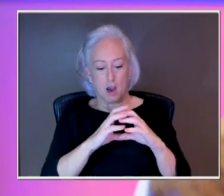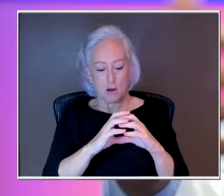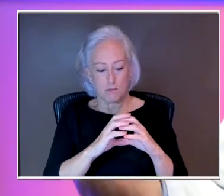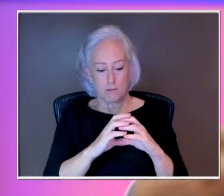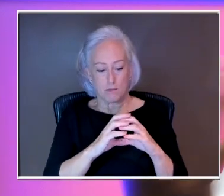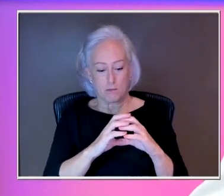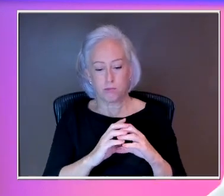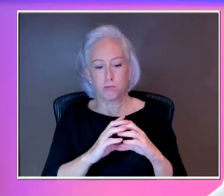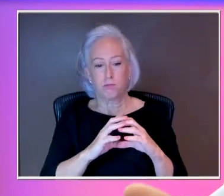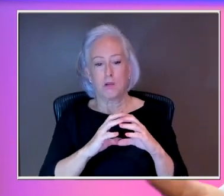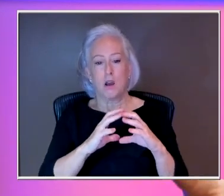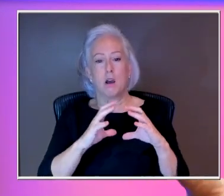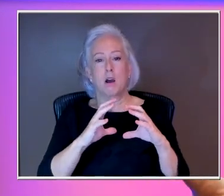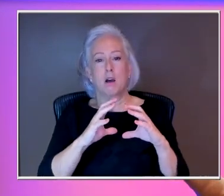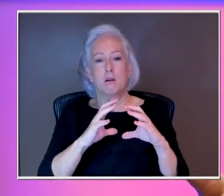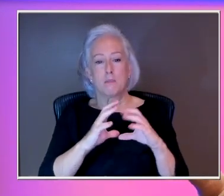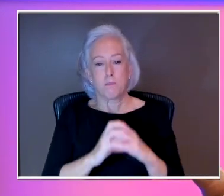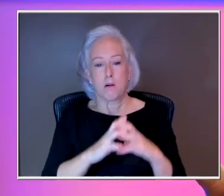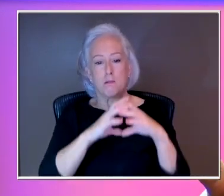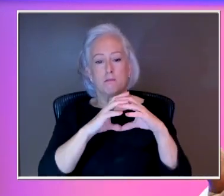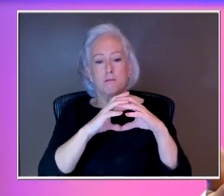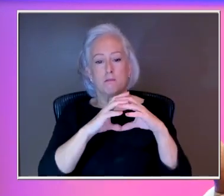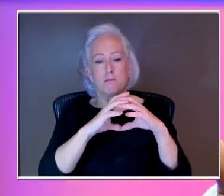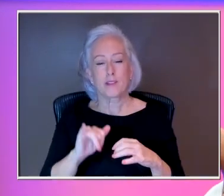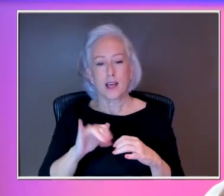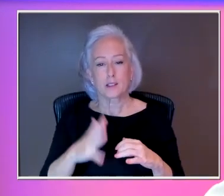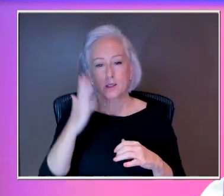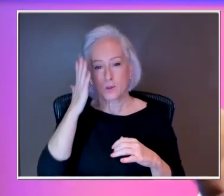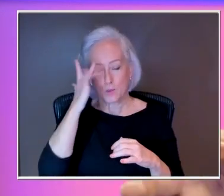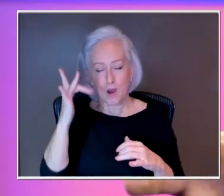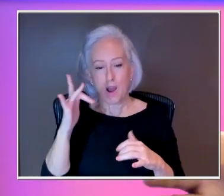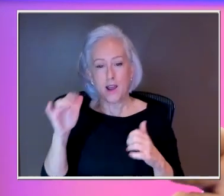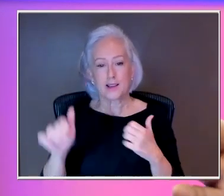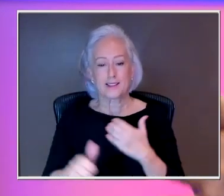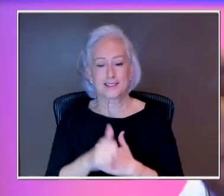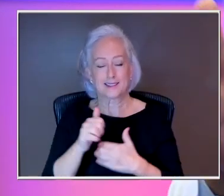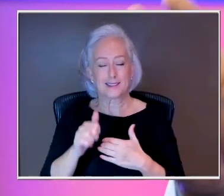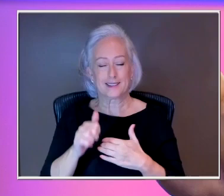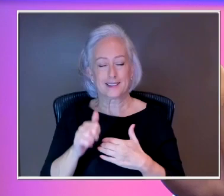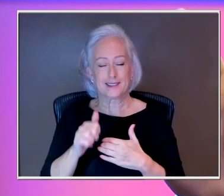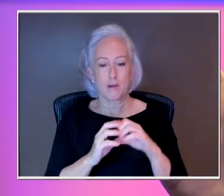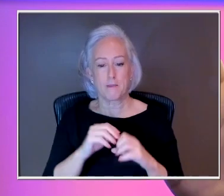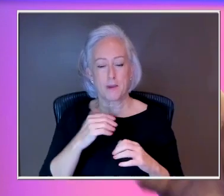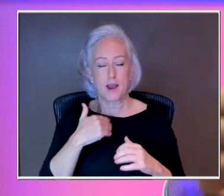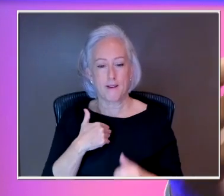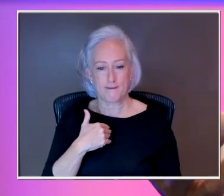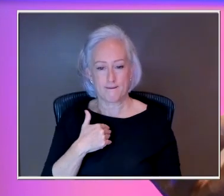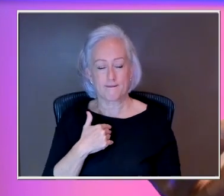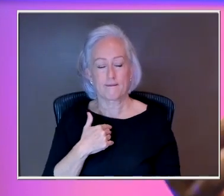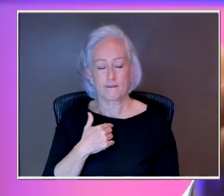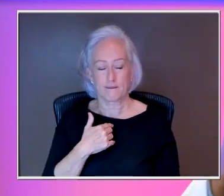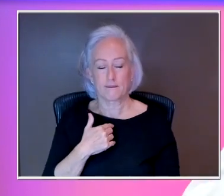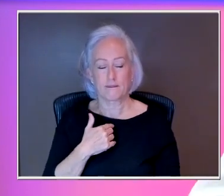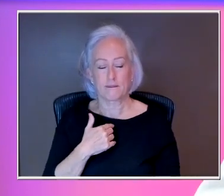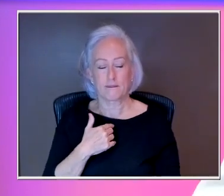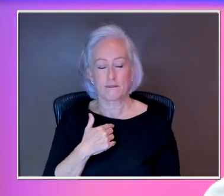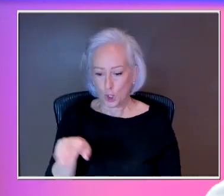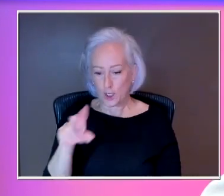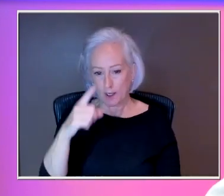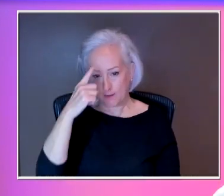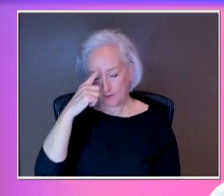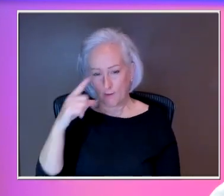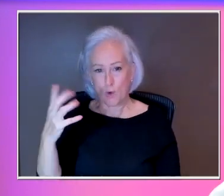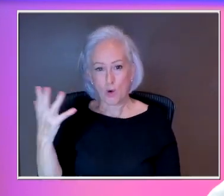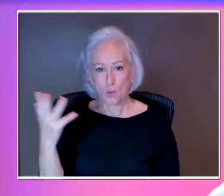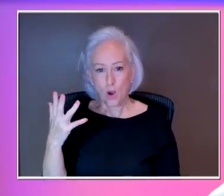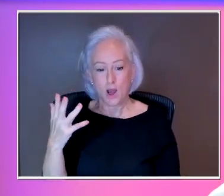that beat, and that's what can promote these dangerous rhythms. But what I'm looking for on that monitor as well is I'm looking for those dangerous rhythms